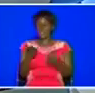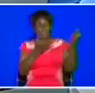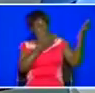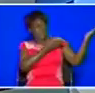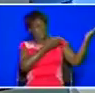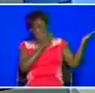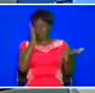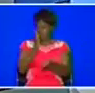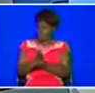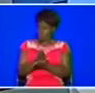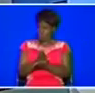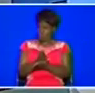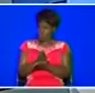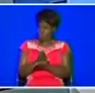true?